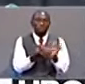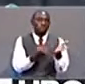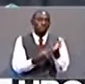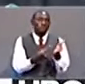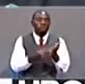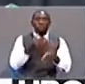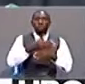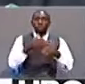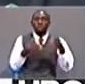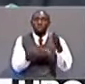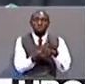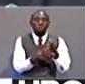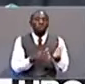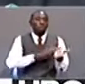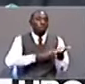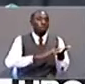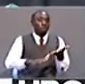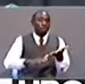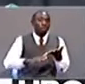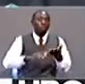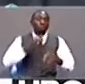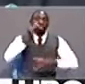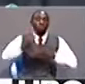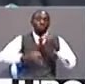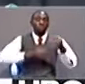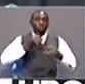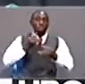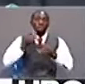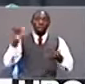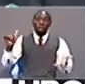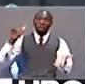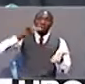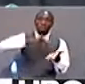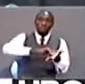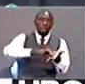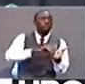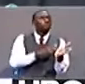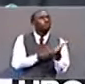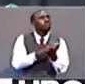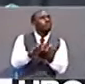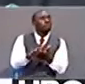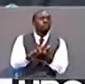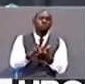That includes Hoima International Airport, which is costing government over